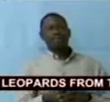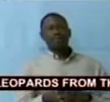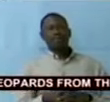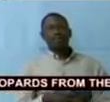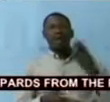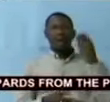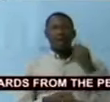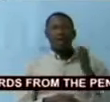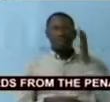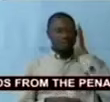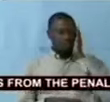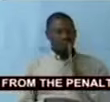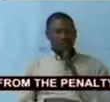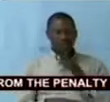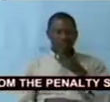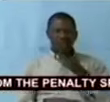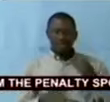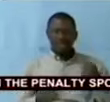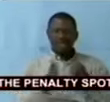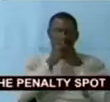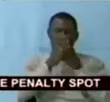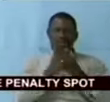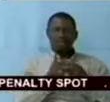serious was this accident?